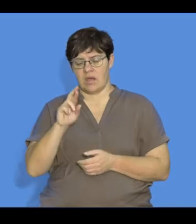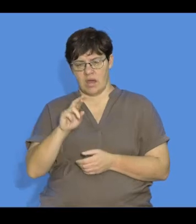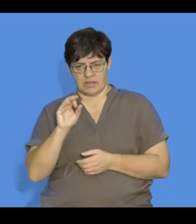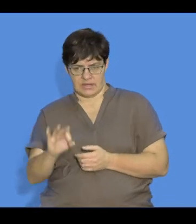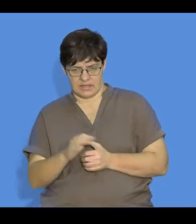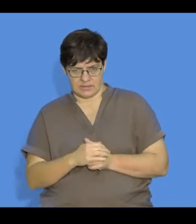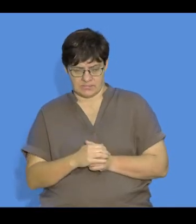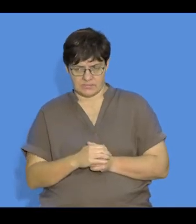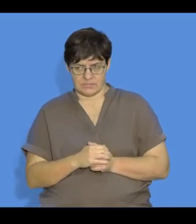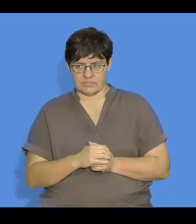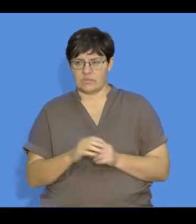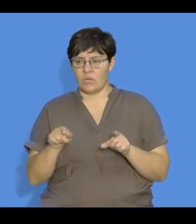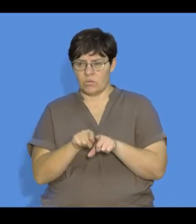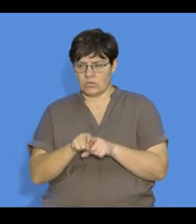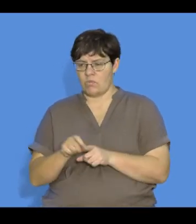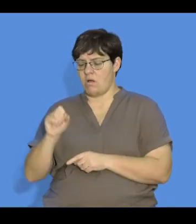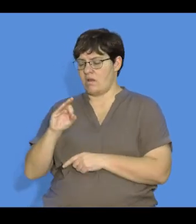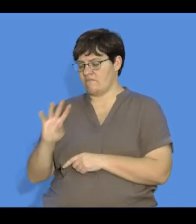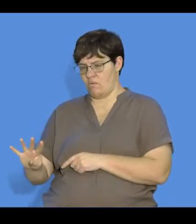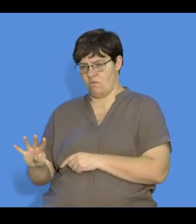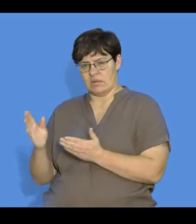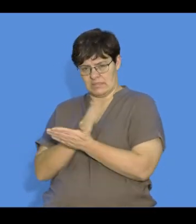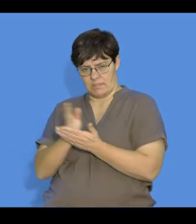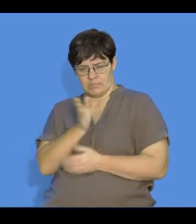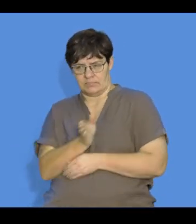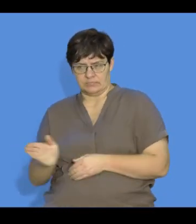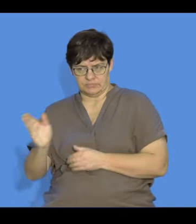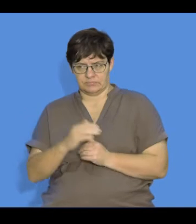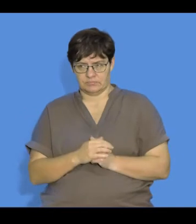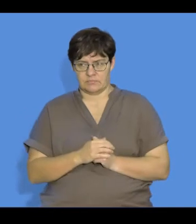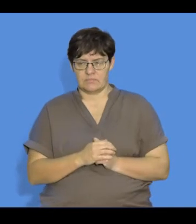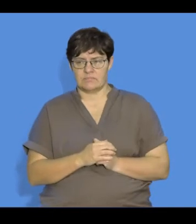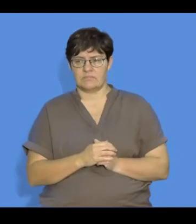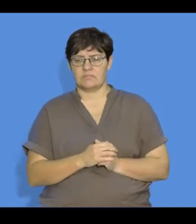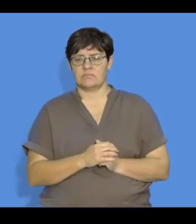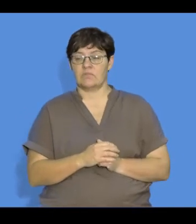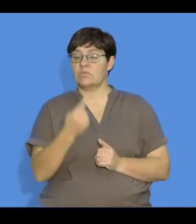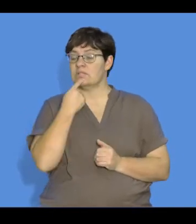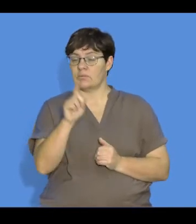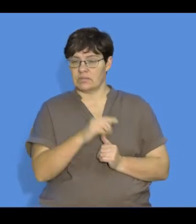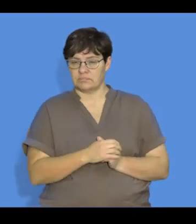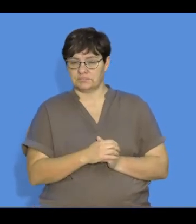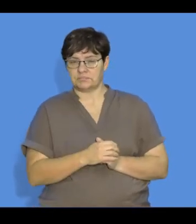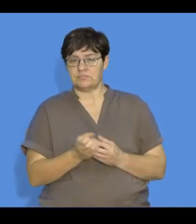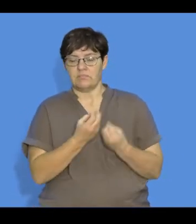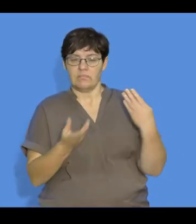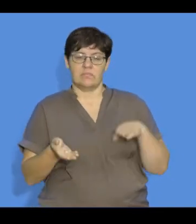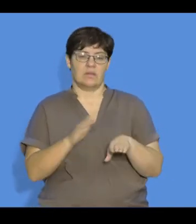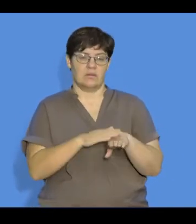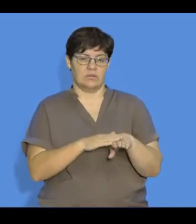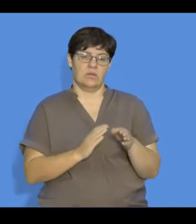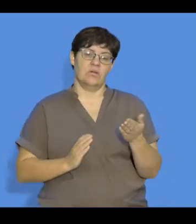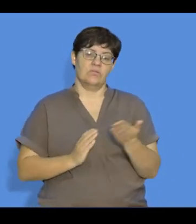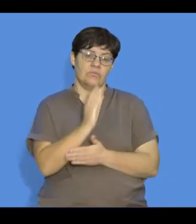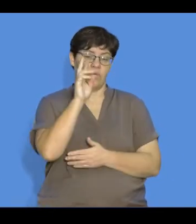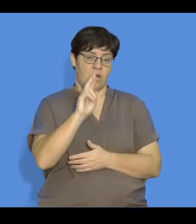R3 as well as R4, okay? So in this case, we are saying that the amount of current that passes